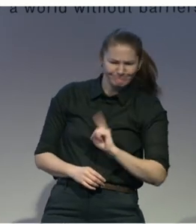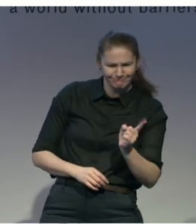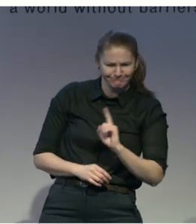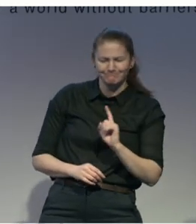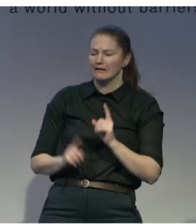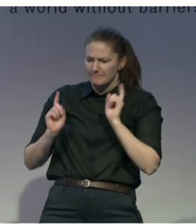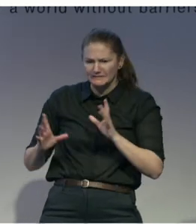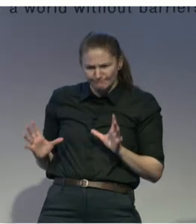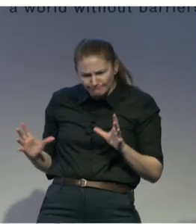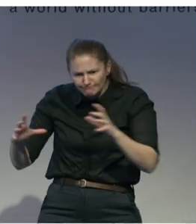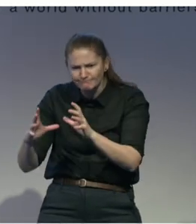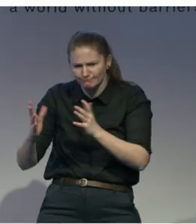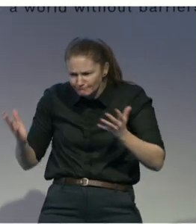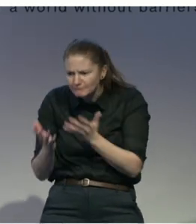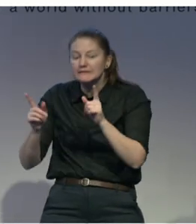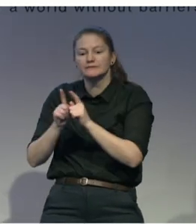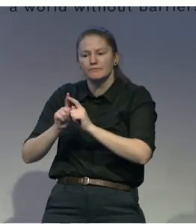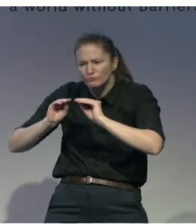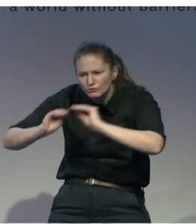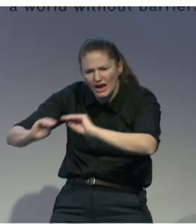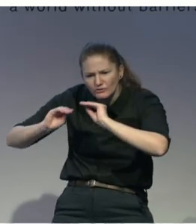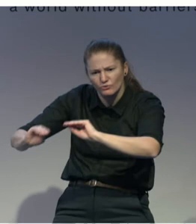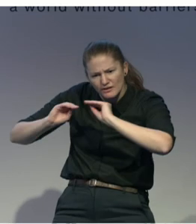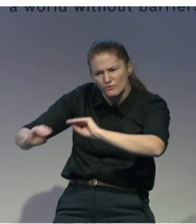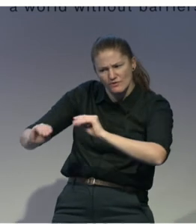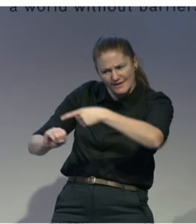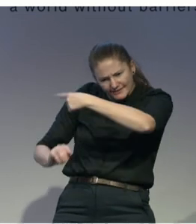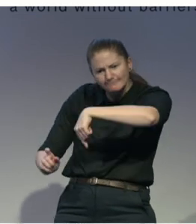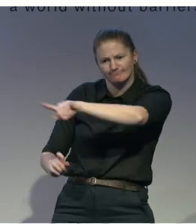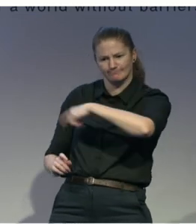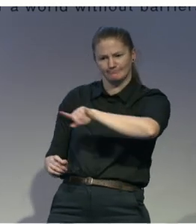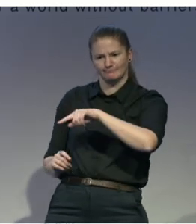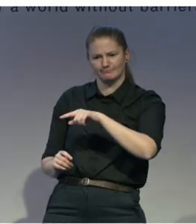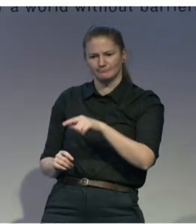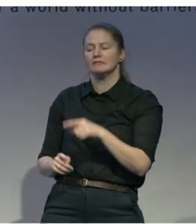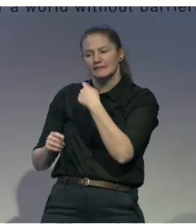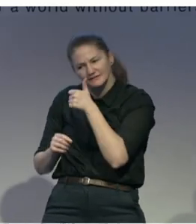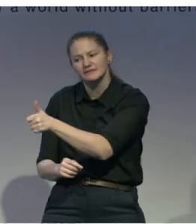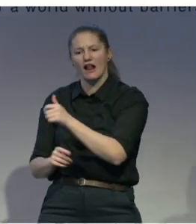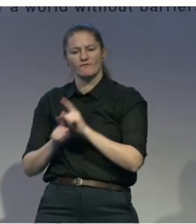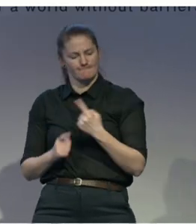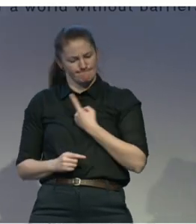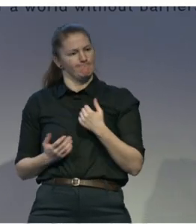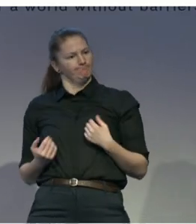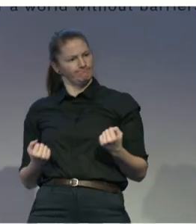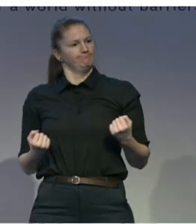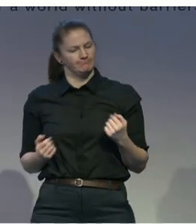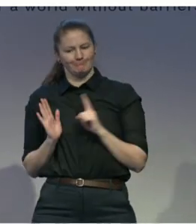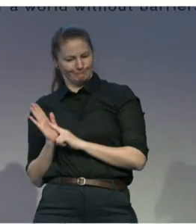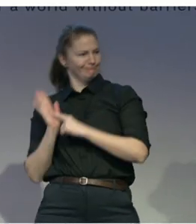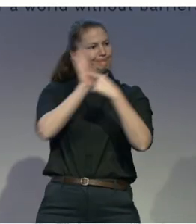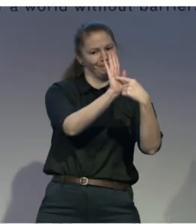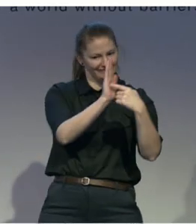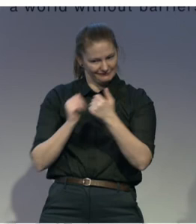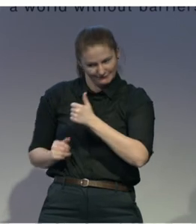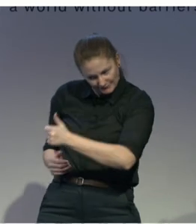training of our safe advocates with total seriousness. It will be them and only they who will